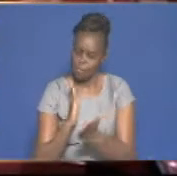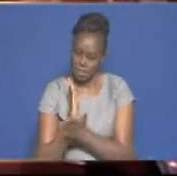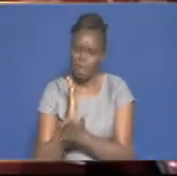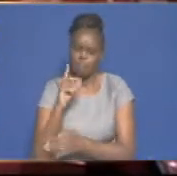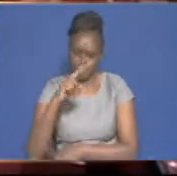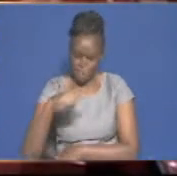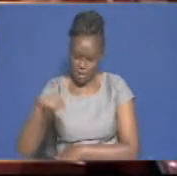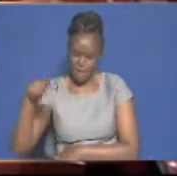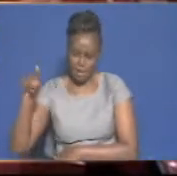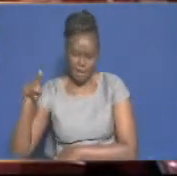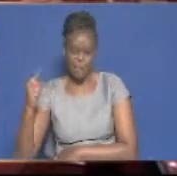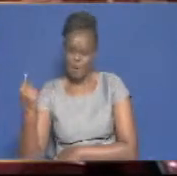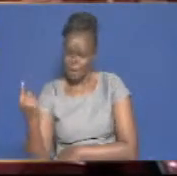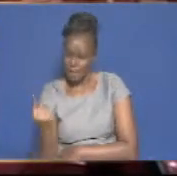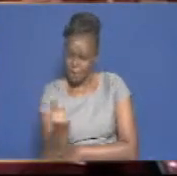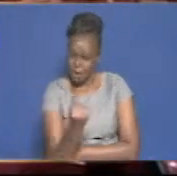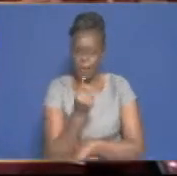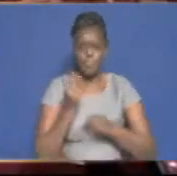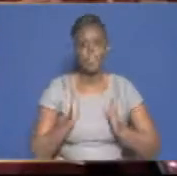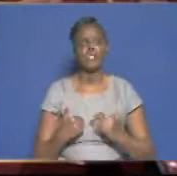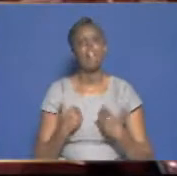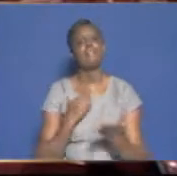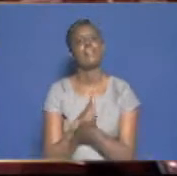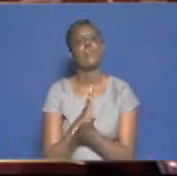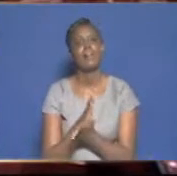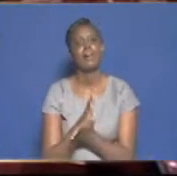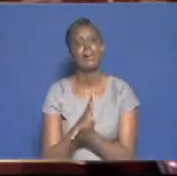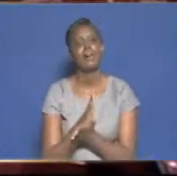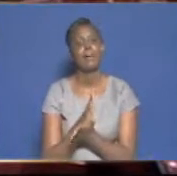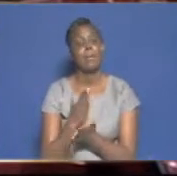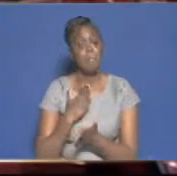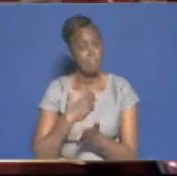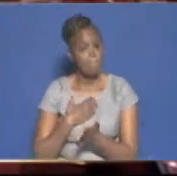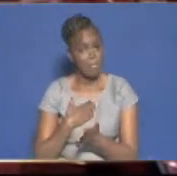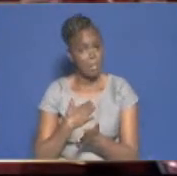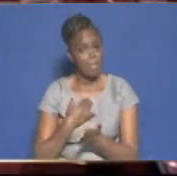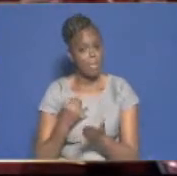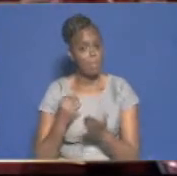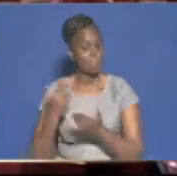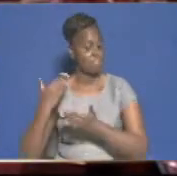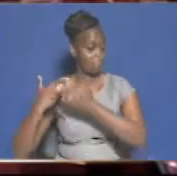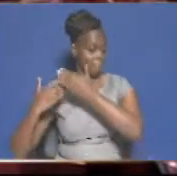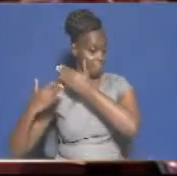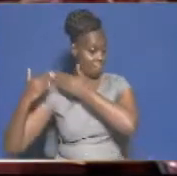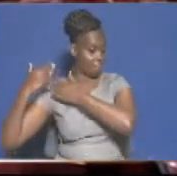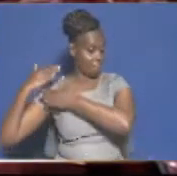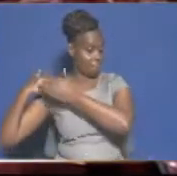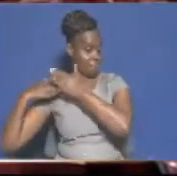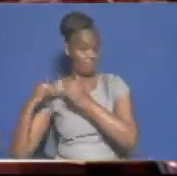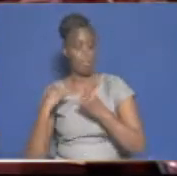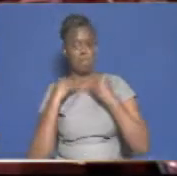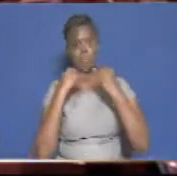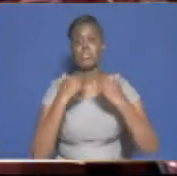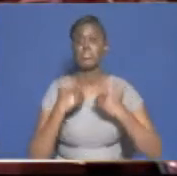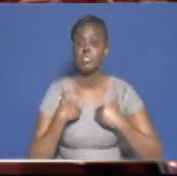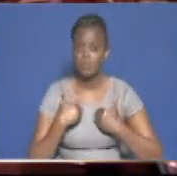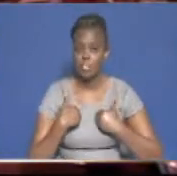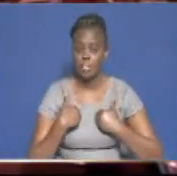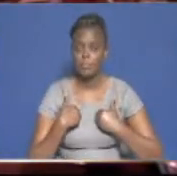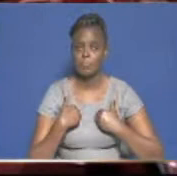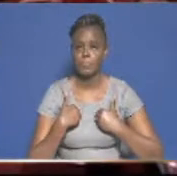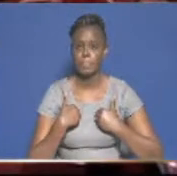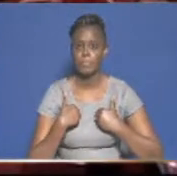Every Kenyan has a right to. But, Mr. Speaker, I have some history, and I'm sure Honorable Mbandi and Honorable Kimunya will agree